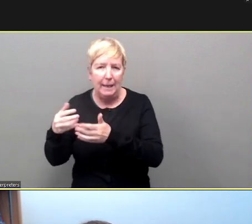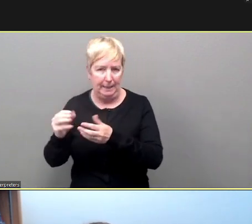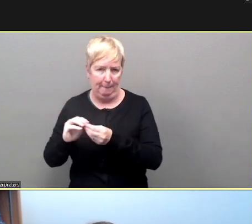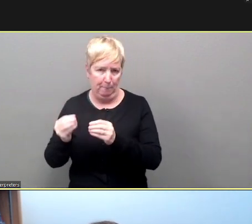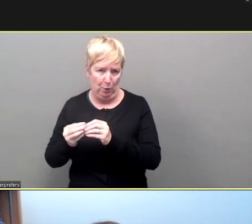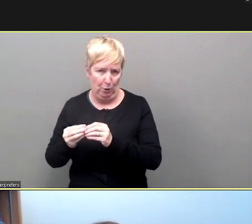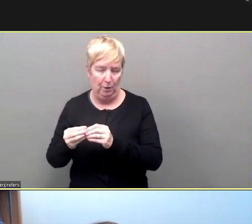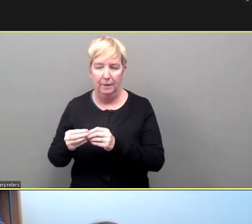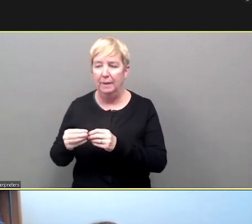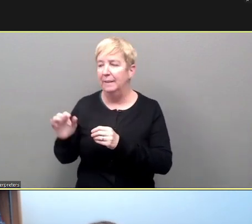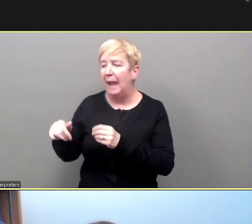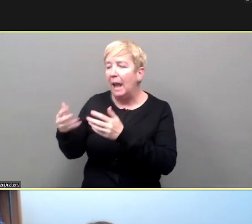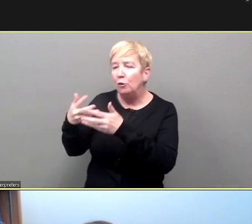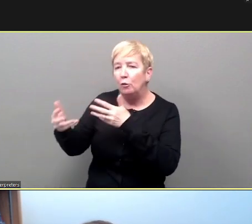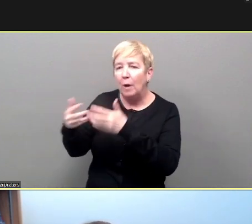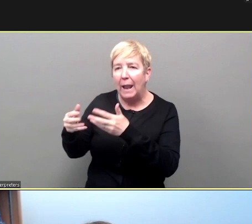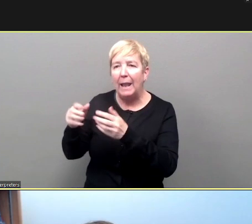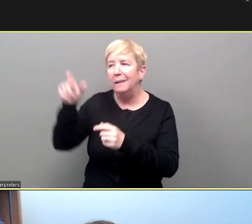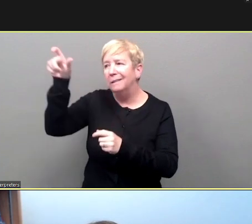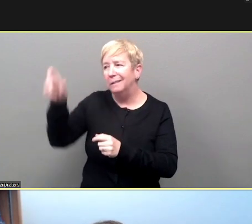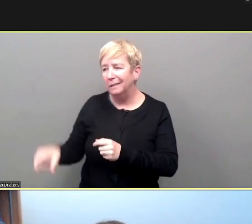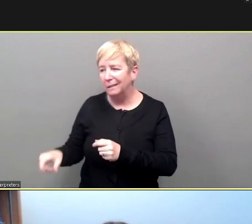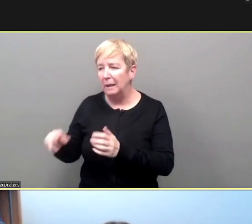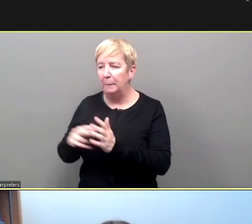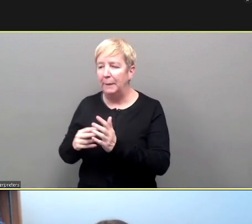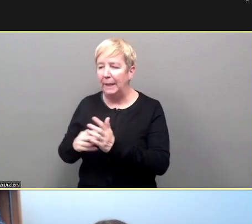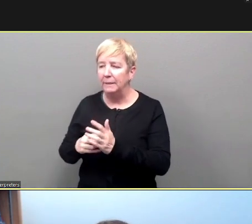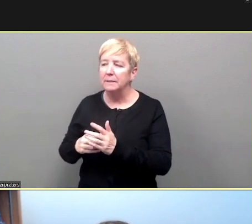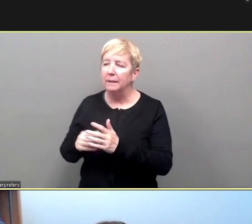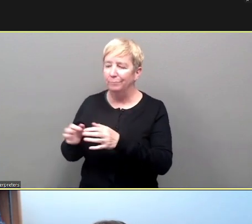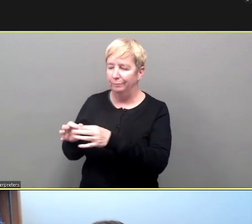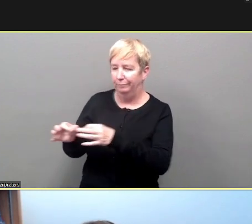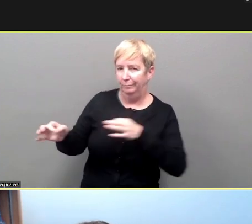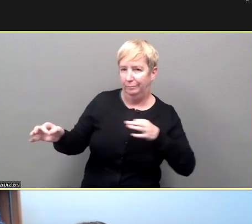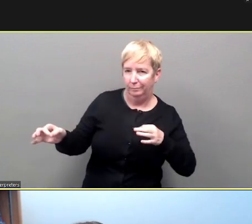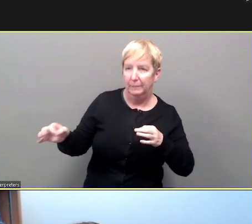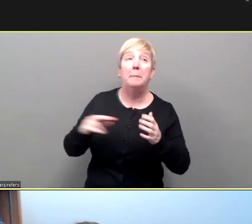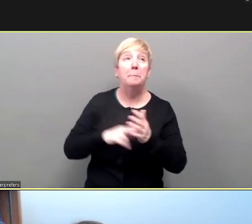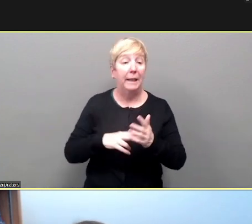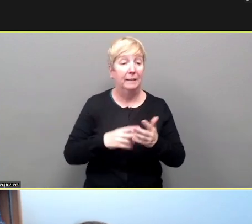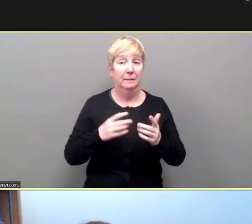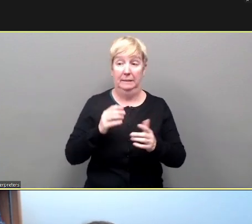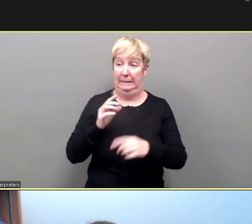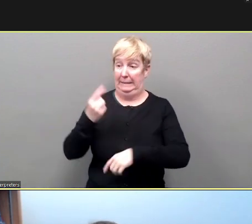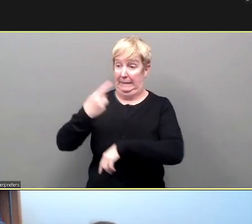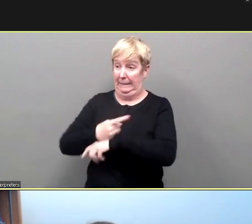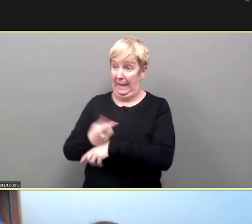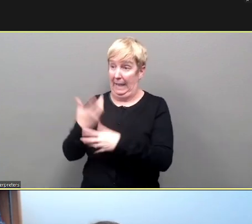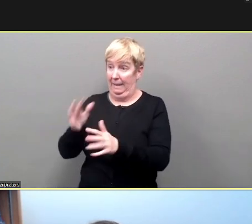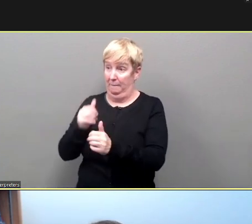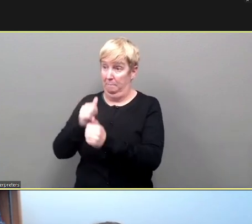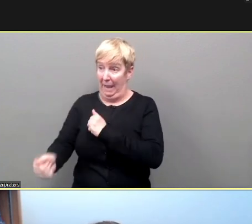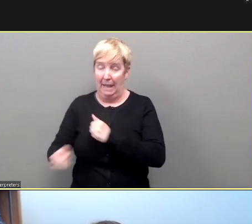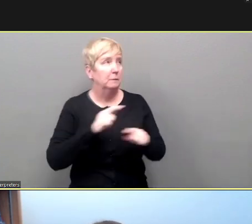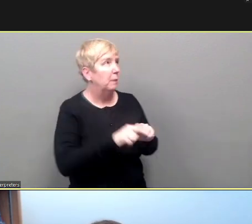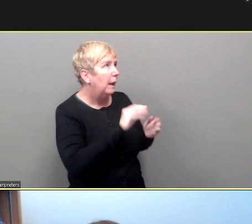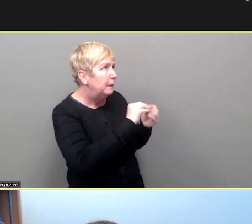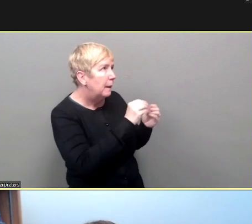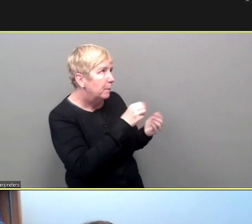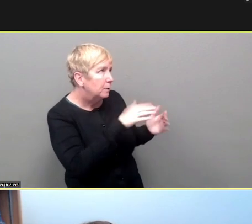the lag period, or a period of time where we are still collecting data, and therefore we